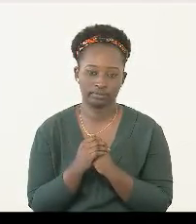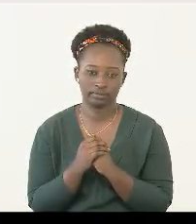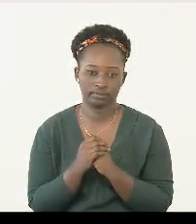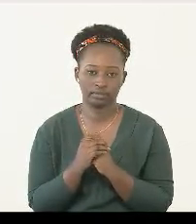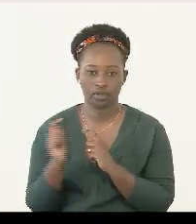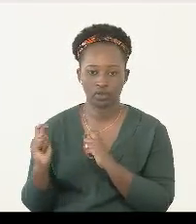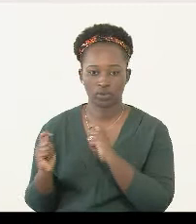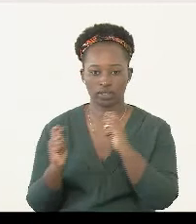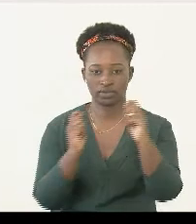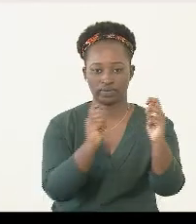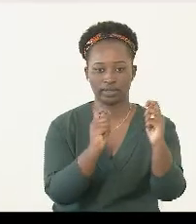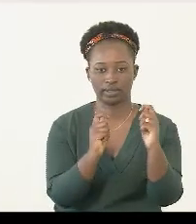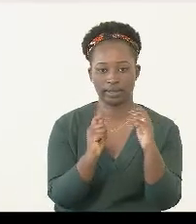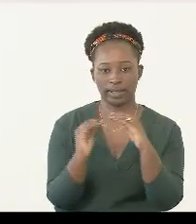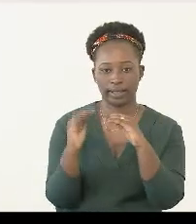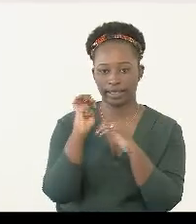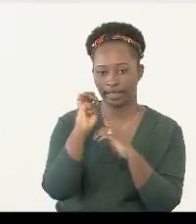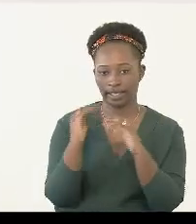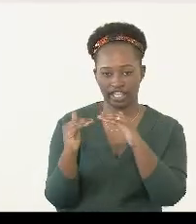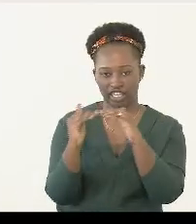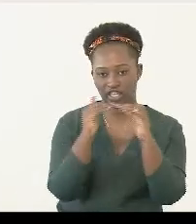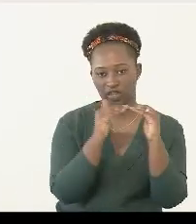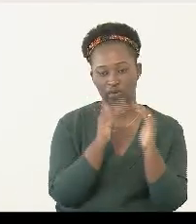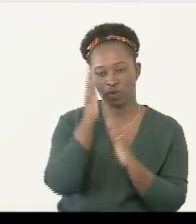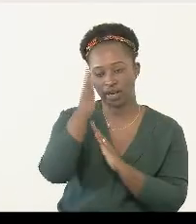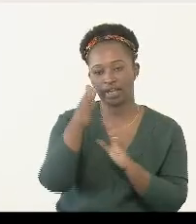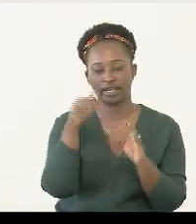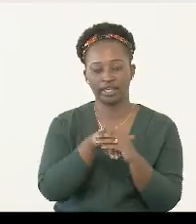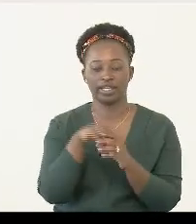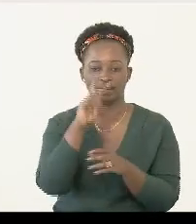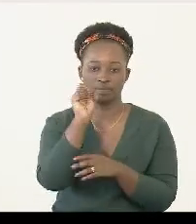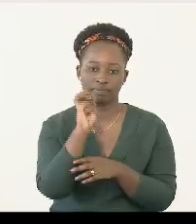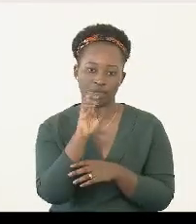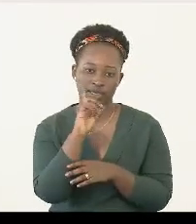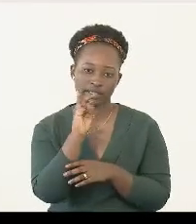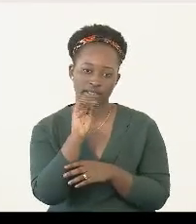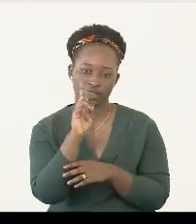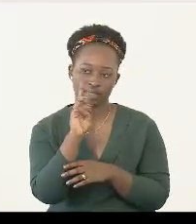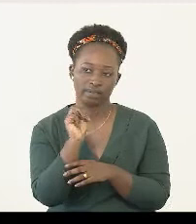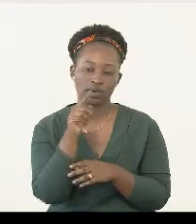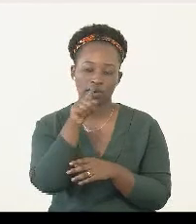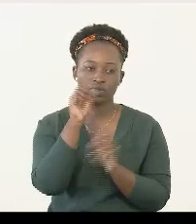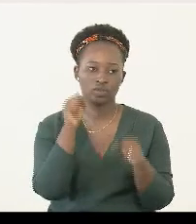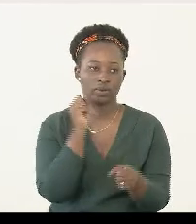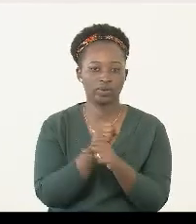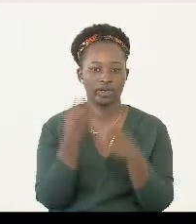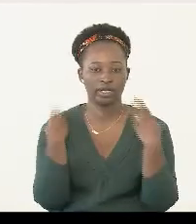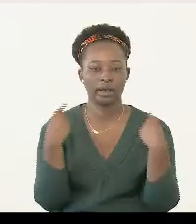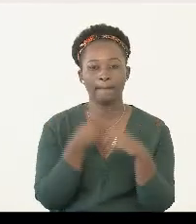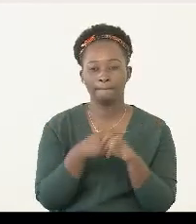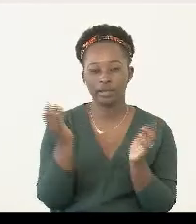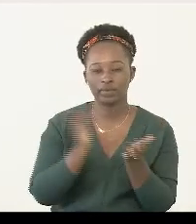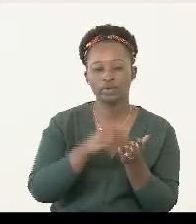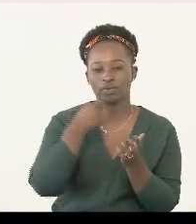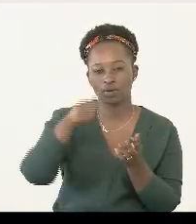Transferring E. coli in a medium is a form of bacteria that was used to carry out the experiment of replication. But we also have to think and